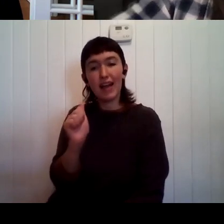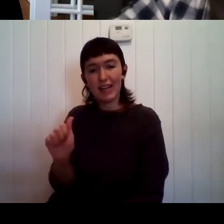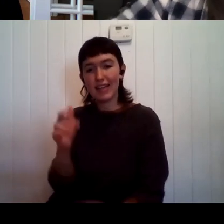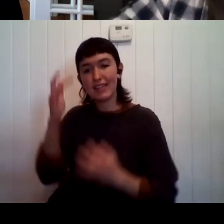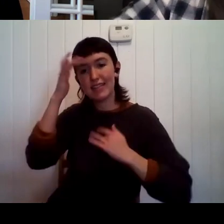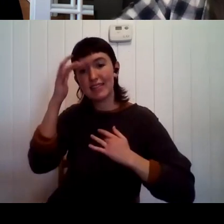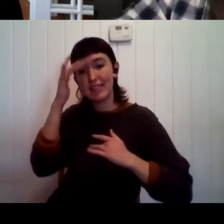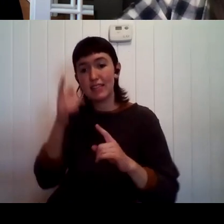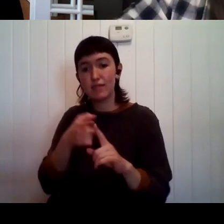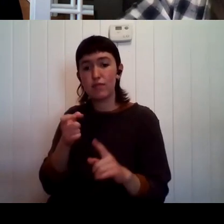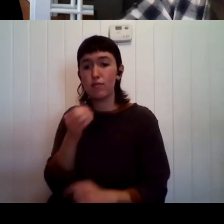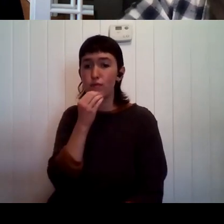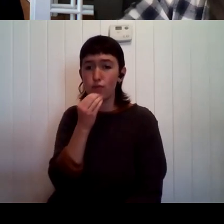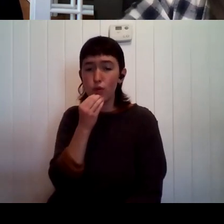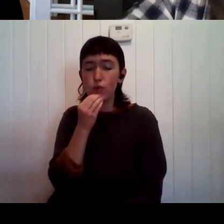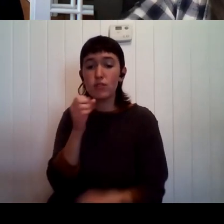can get diseases from?